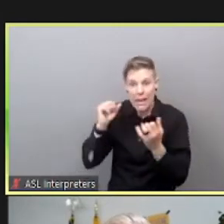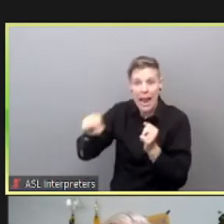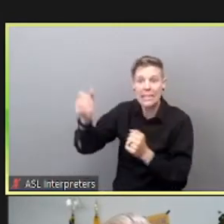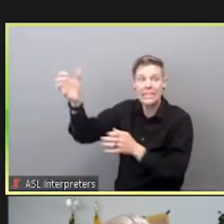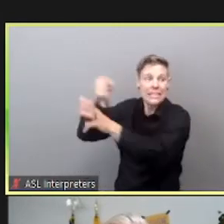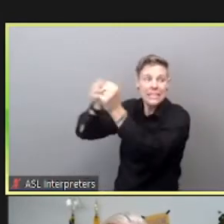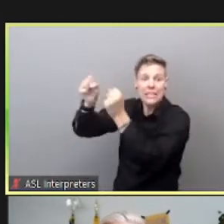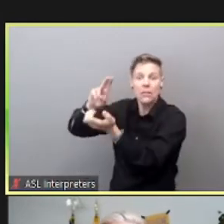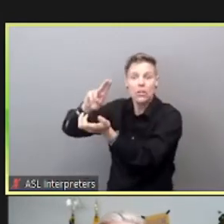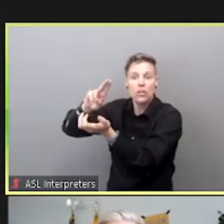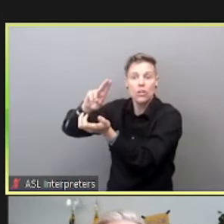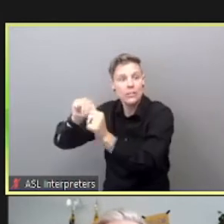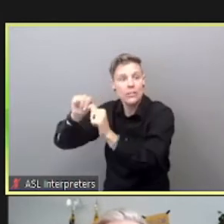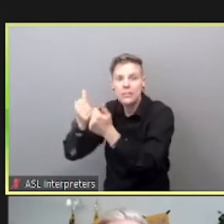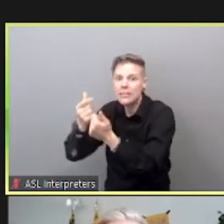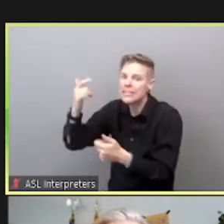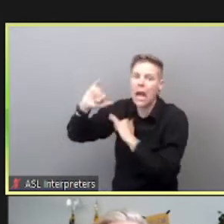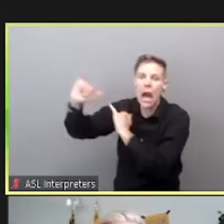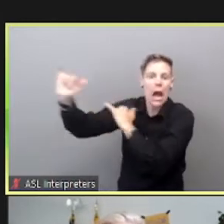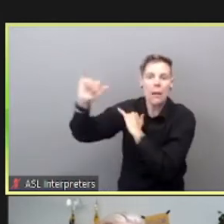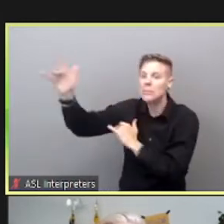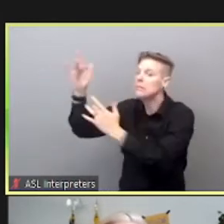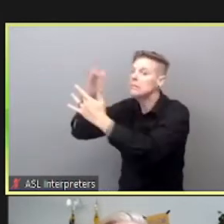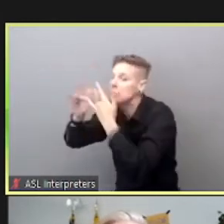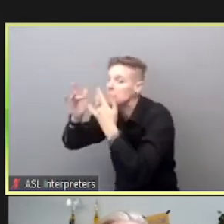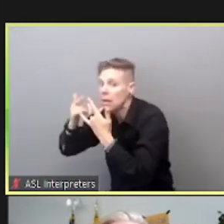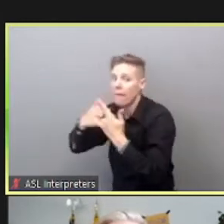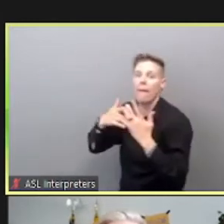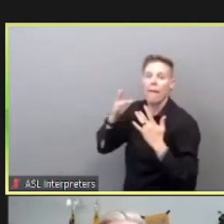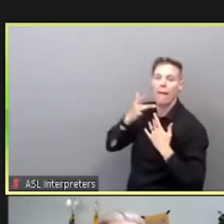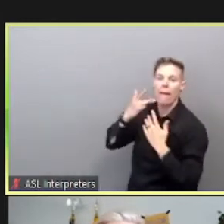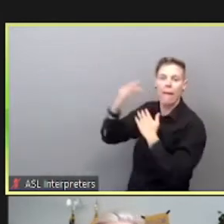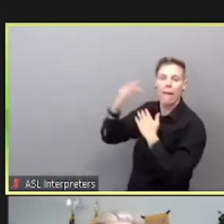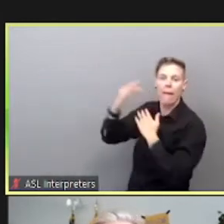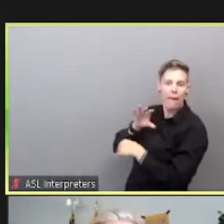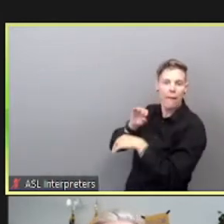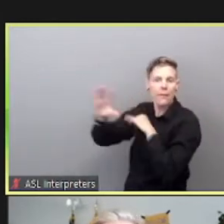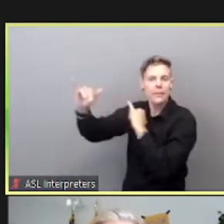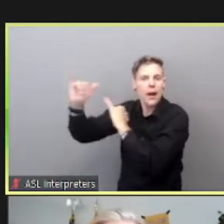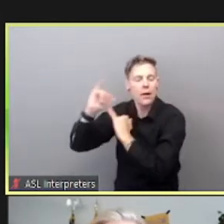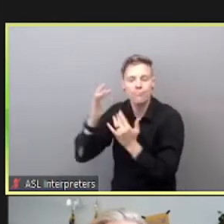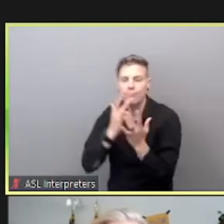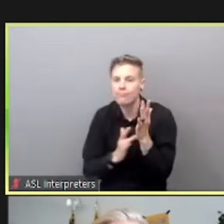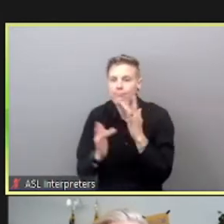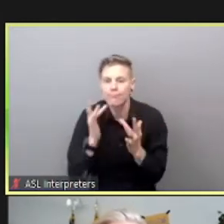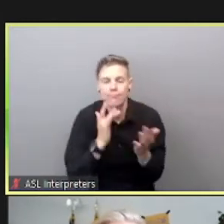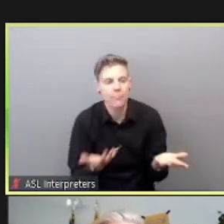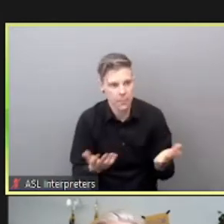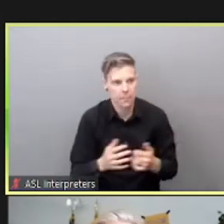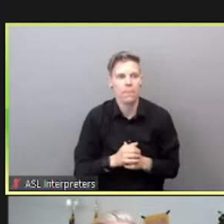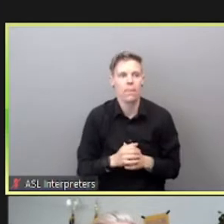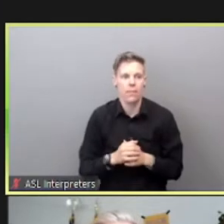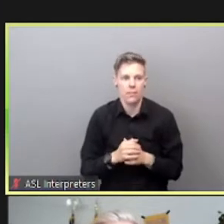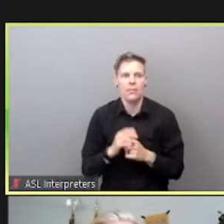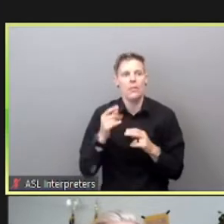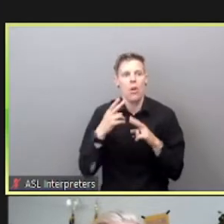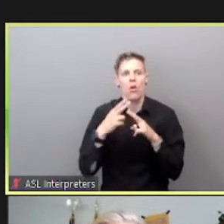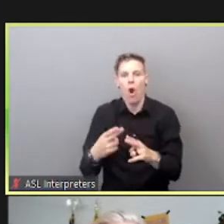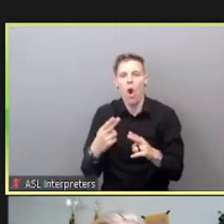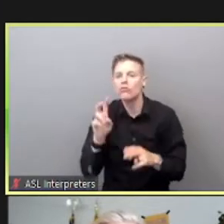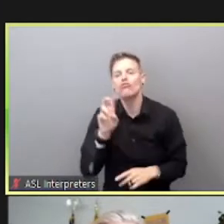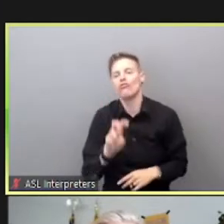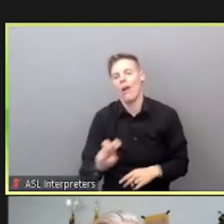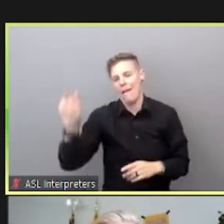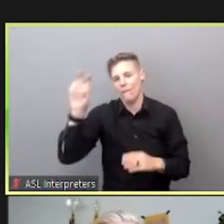lot of nurses that they can send us. Prices per hour for what are called traveler nurses or traveling nurses